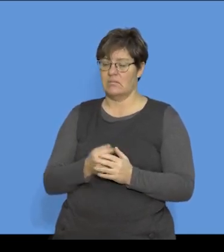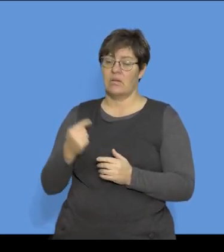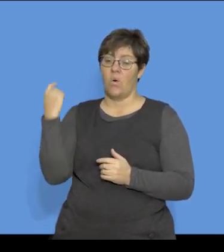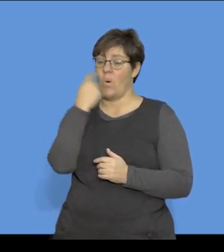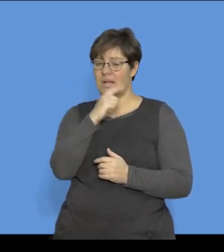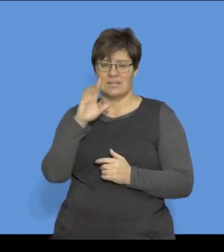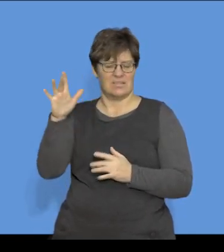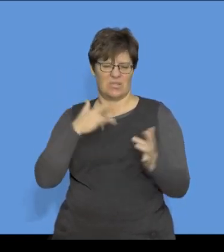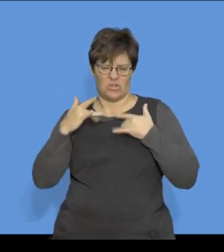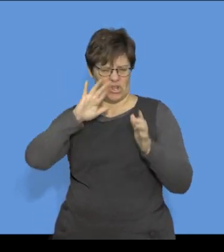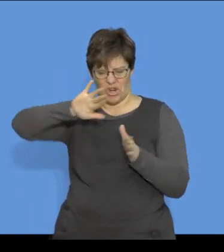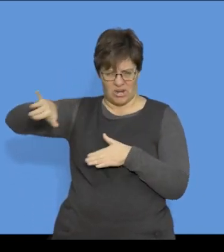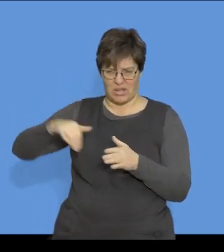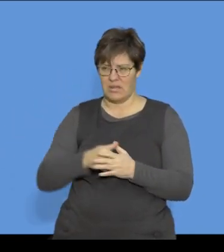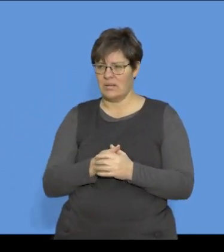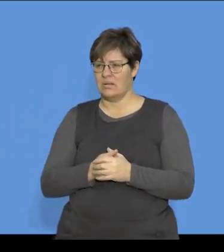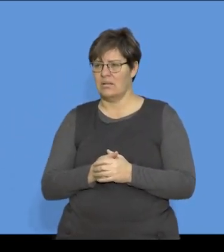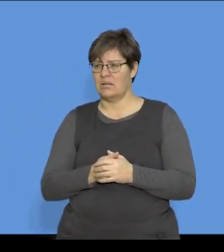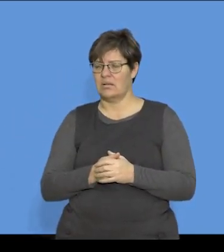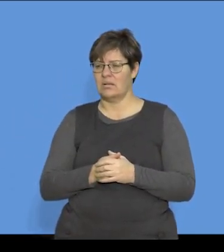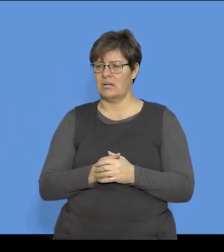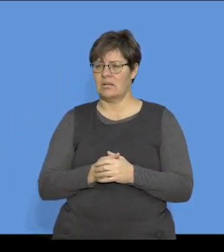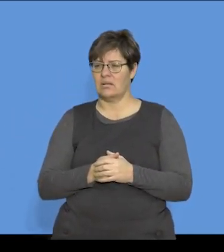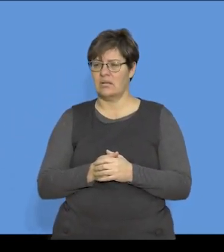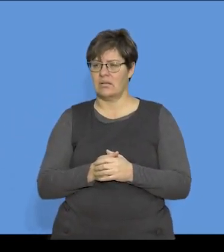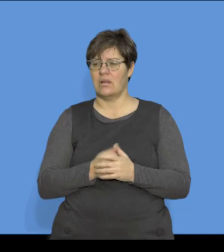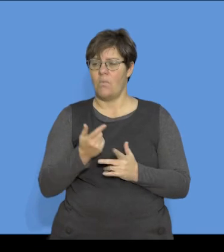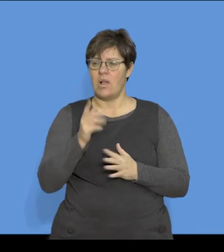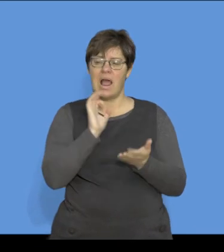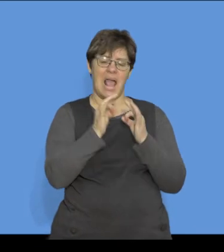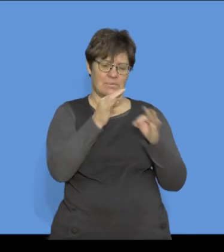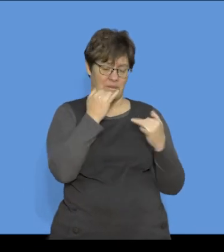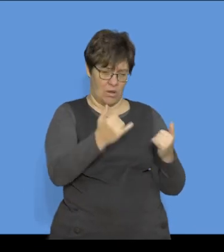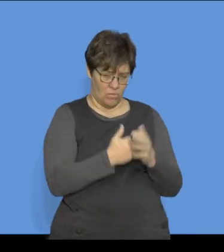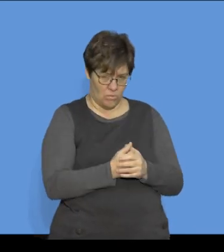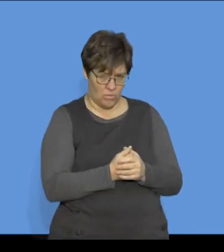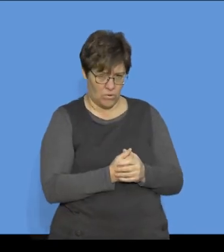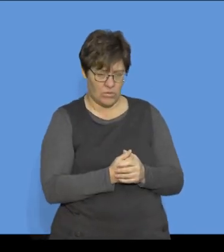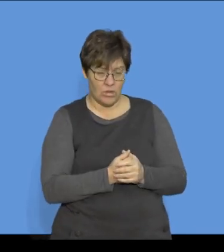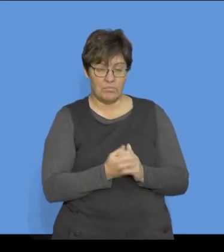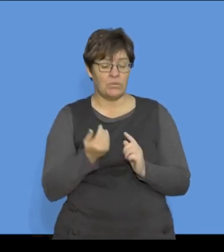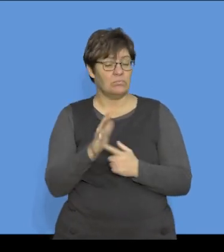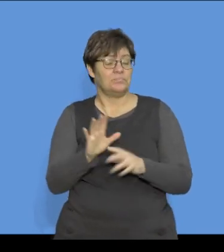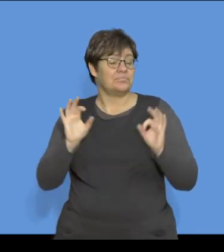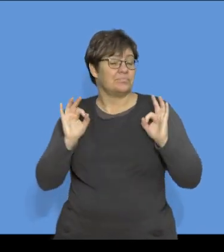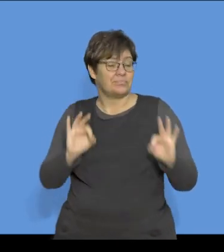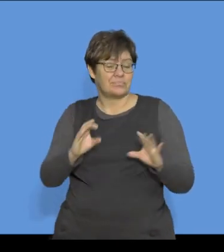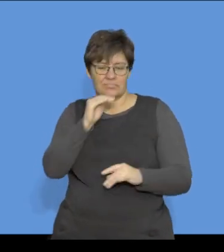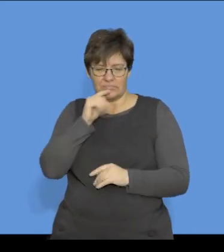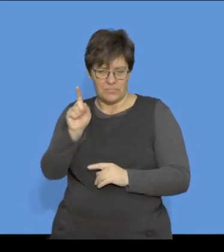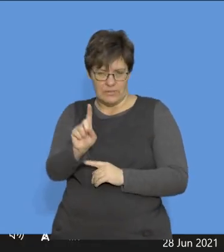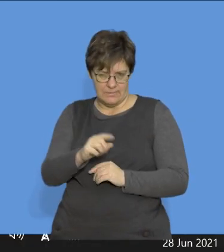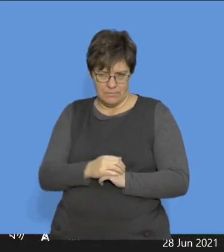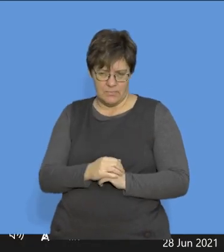don't worry much about it. I'm gonna really address it just now to show you exactly what that one is